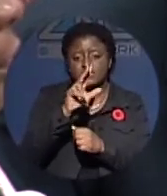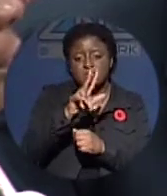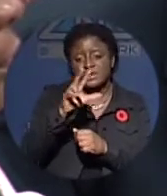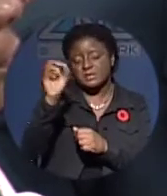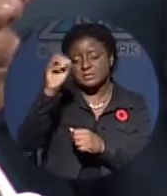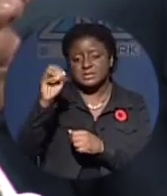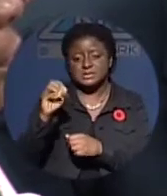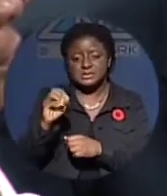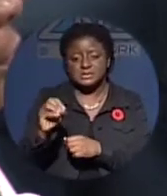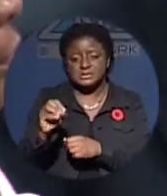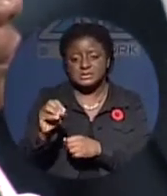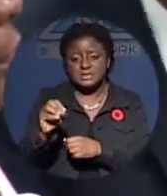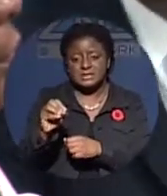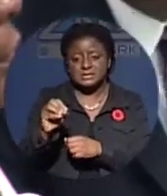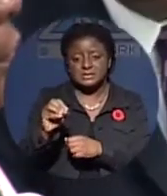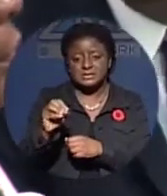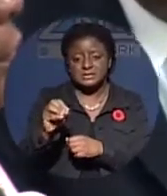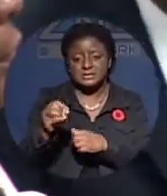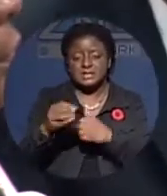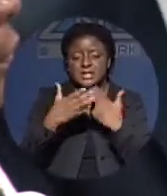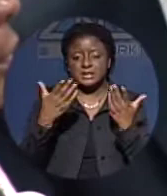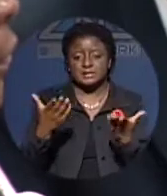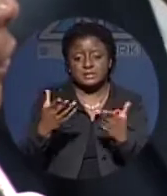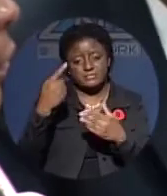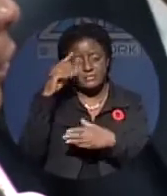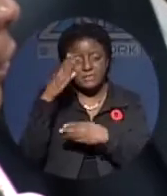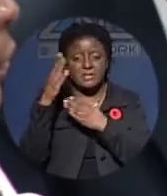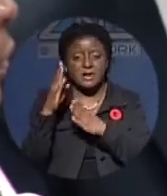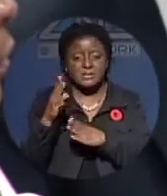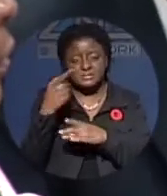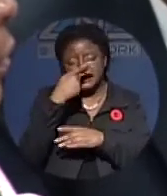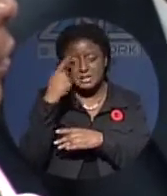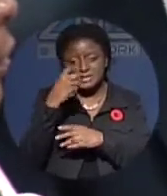for the Bahamas because of the methodology they